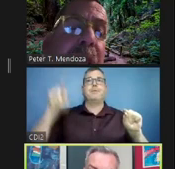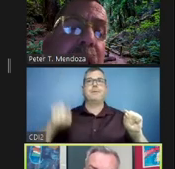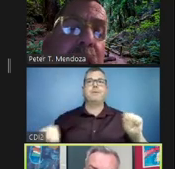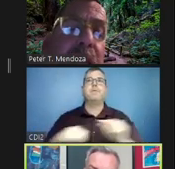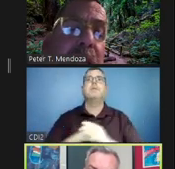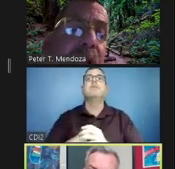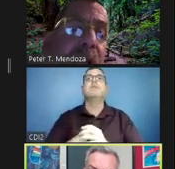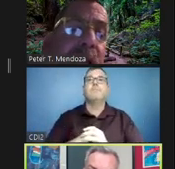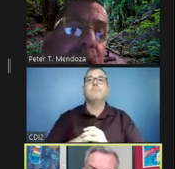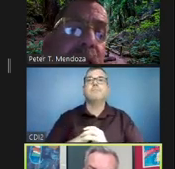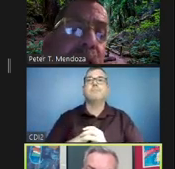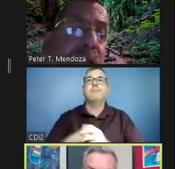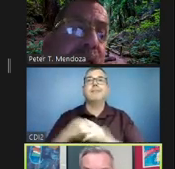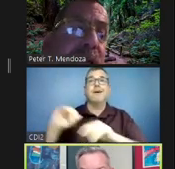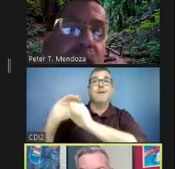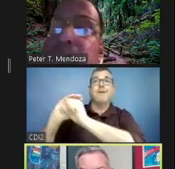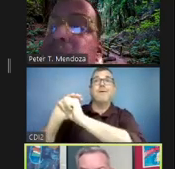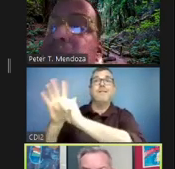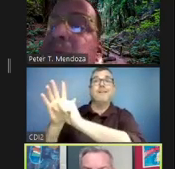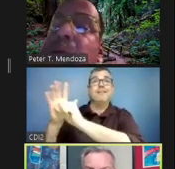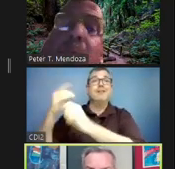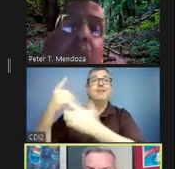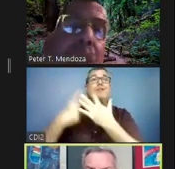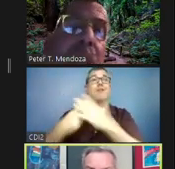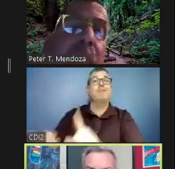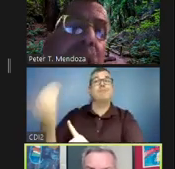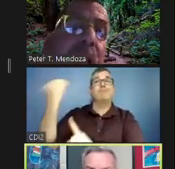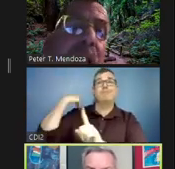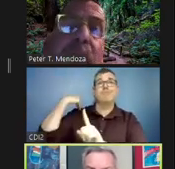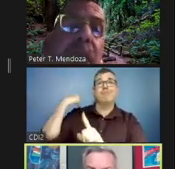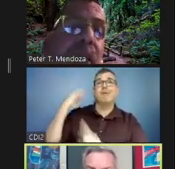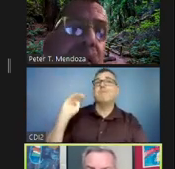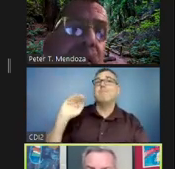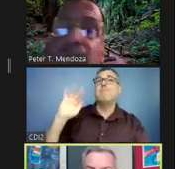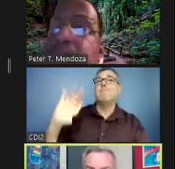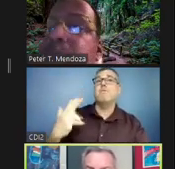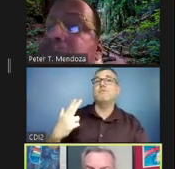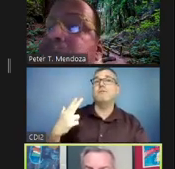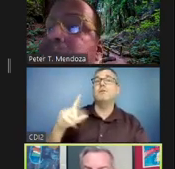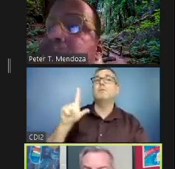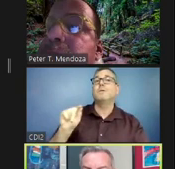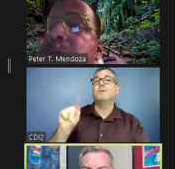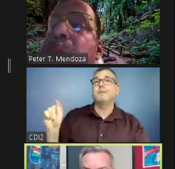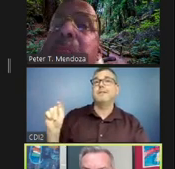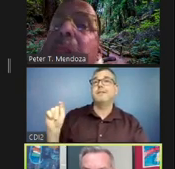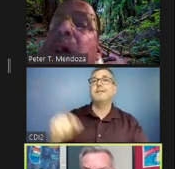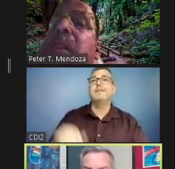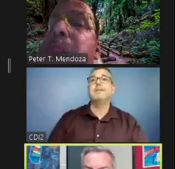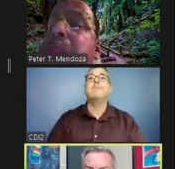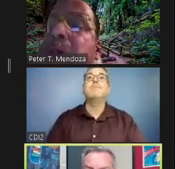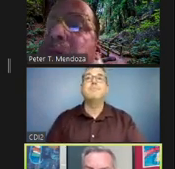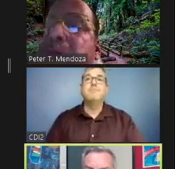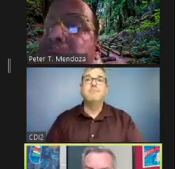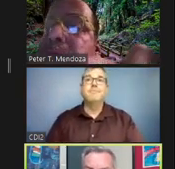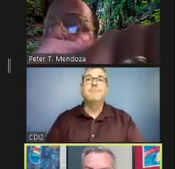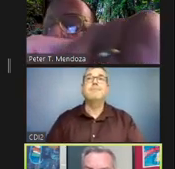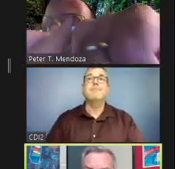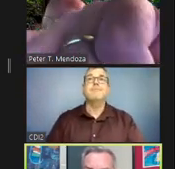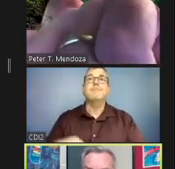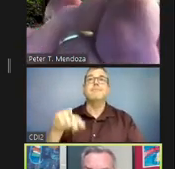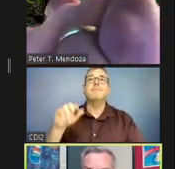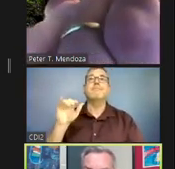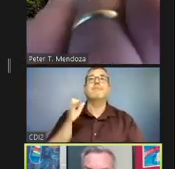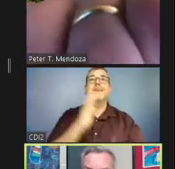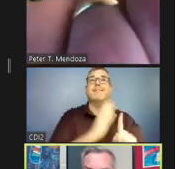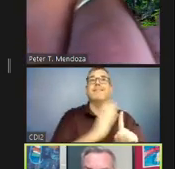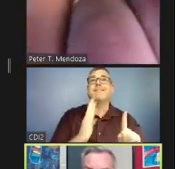March 1st, 2020 through, boy, there's some funny punctuation there, isn't it? January 24th, 2021.